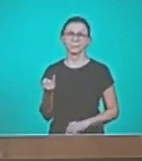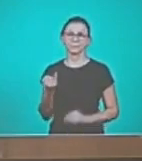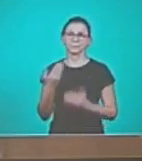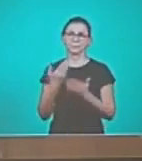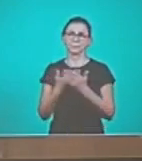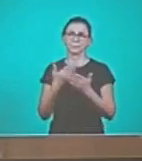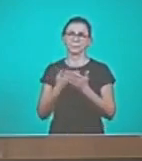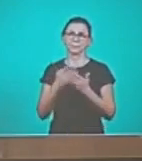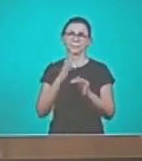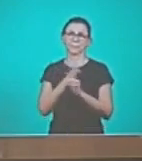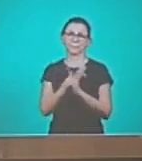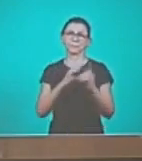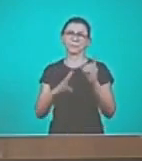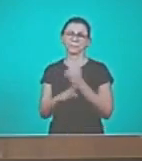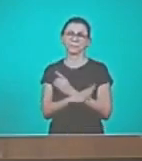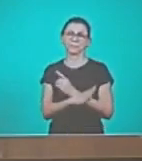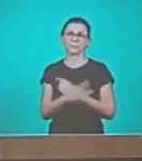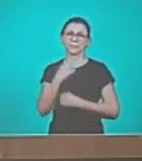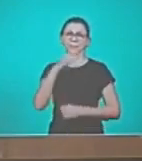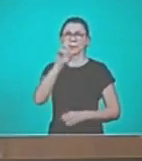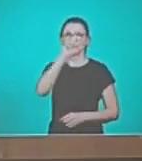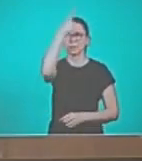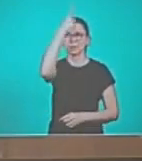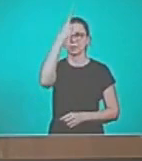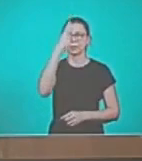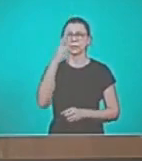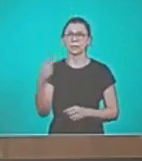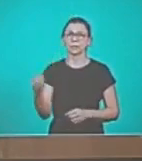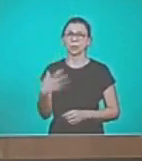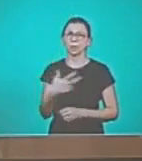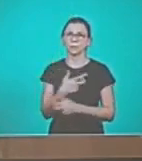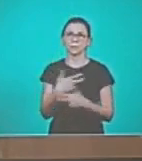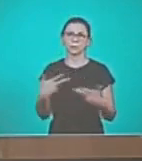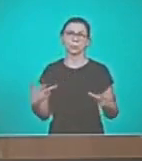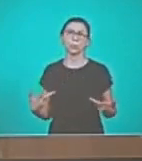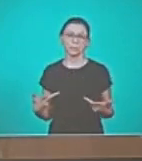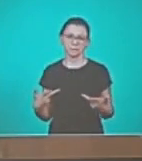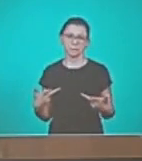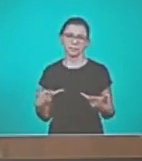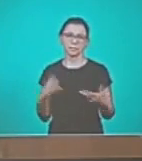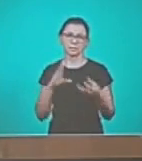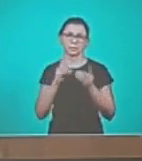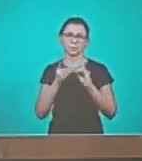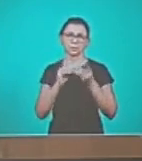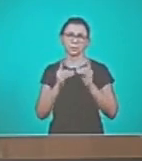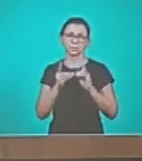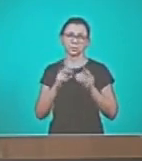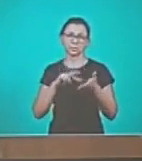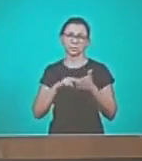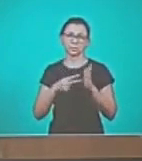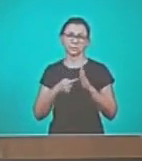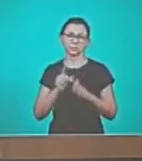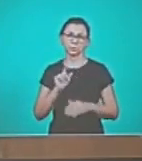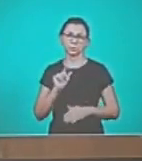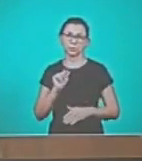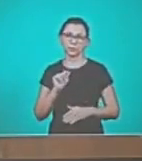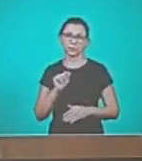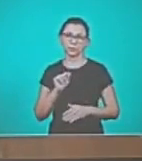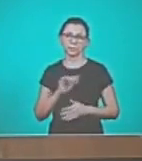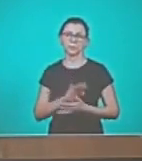generally the pastor picks up what was taught in the morning and he teaches at night. He preaches at night about the same